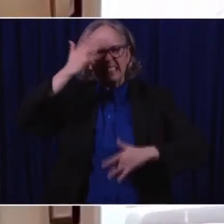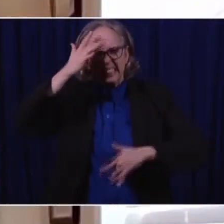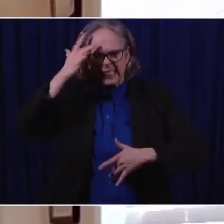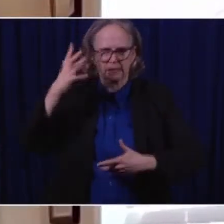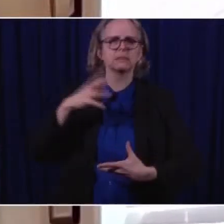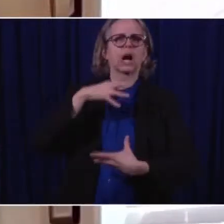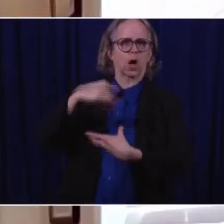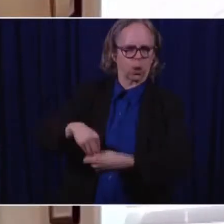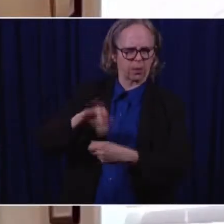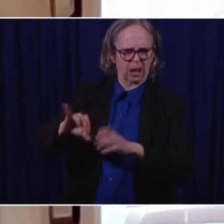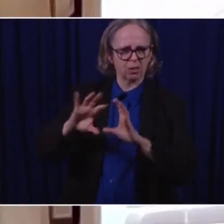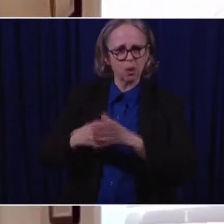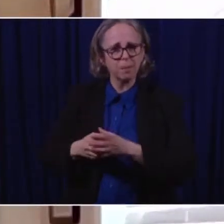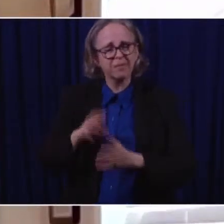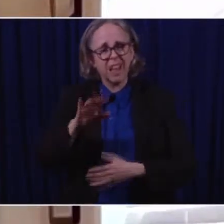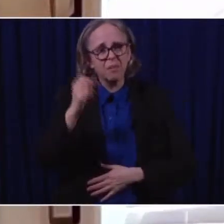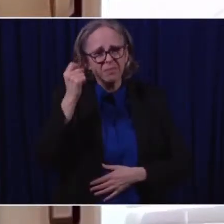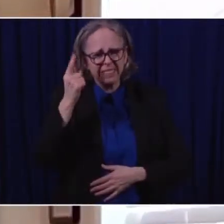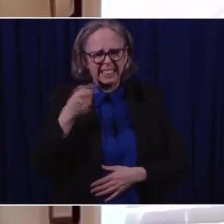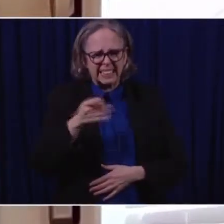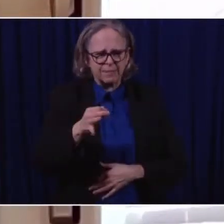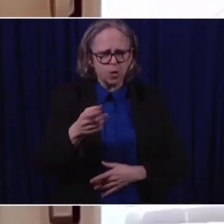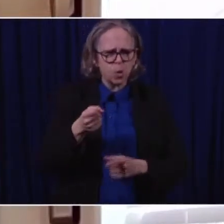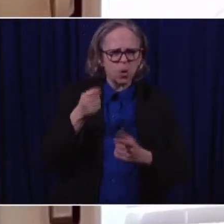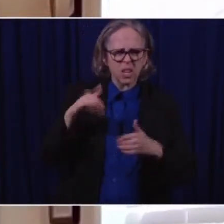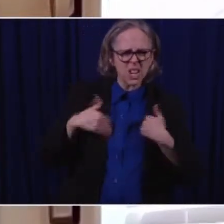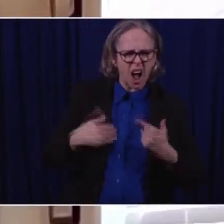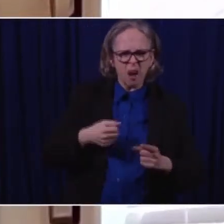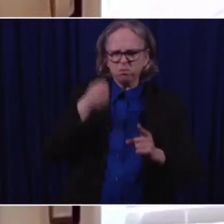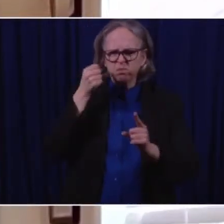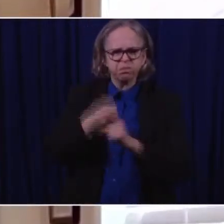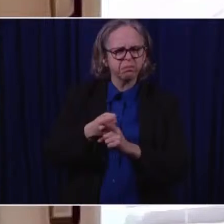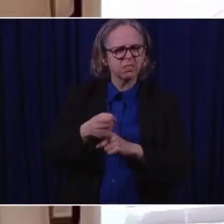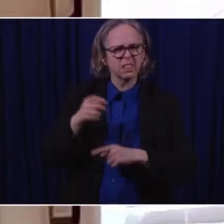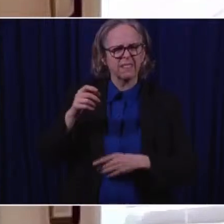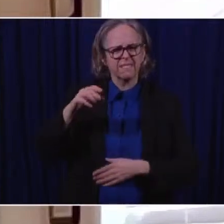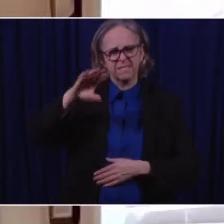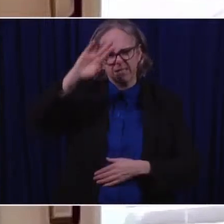early in childhood, but today are doing just fine.